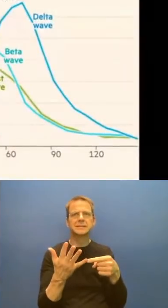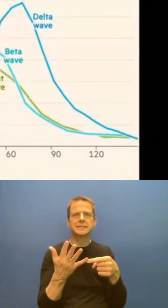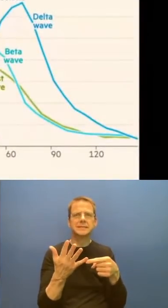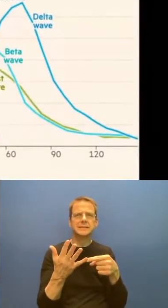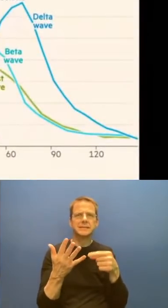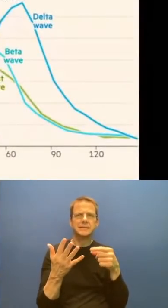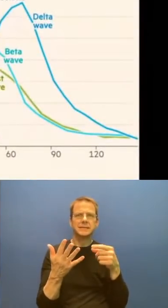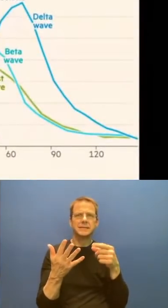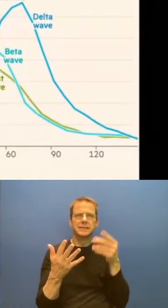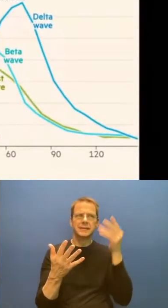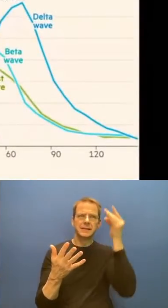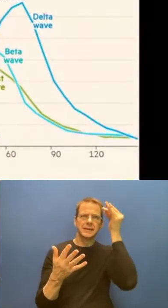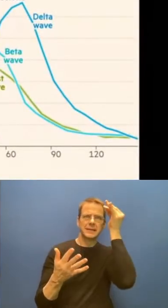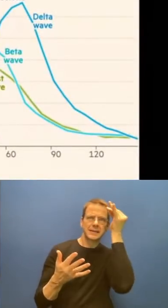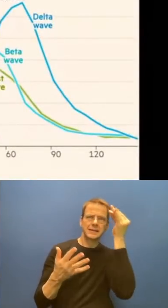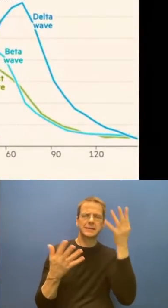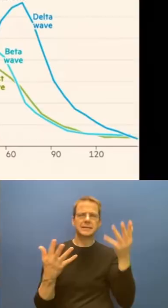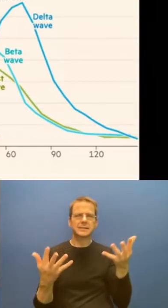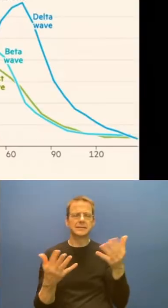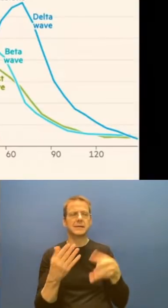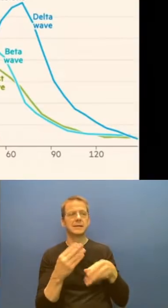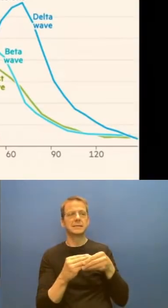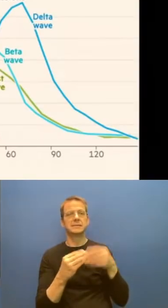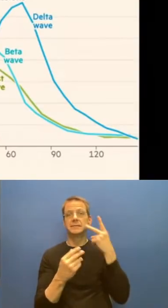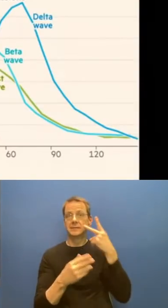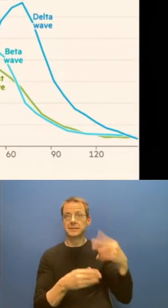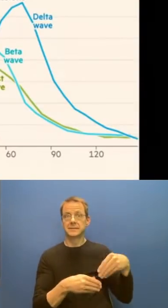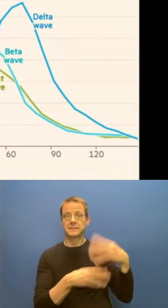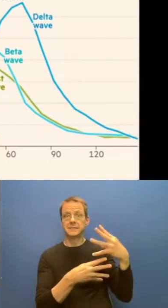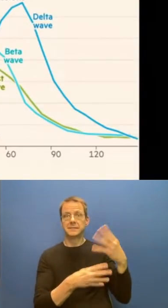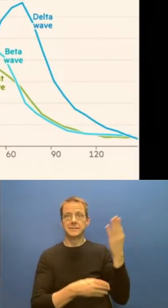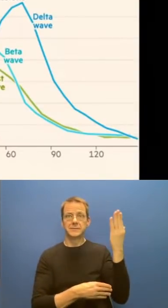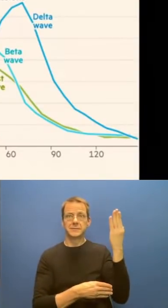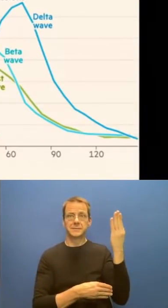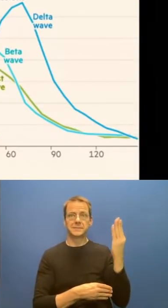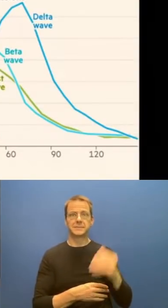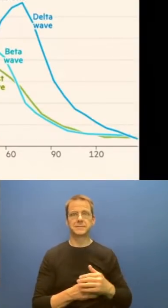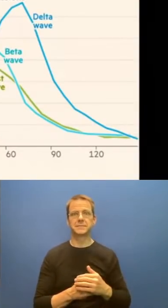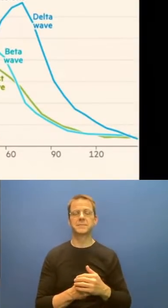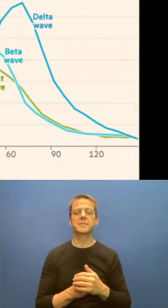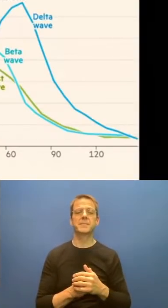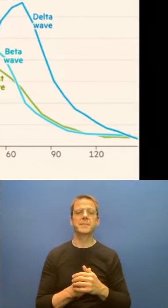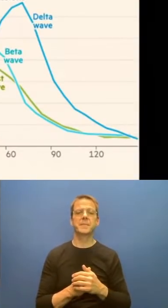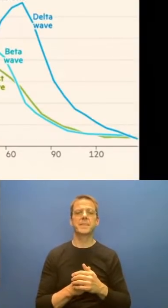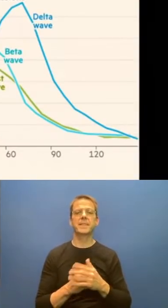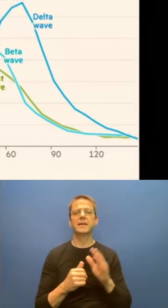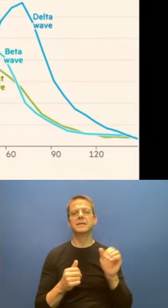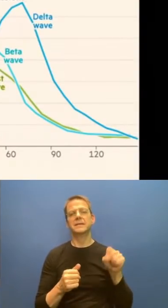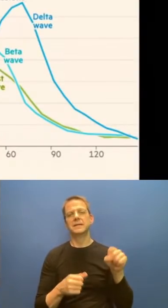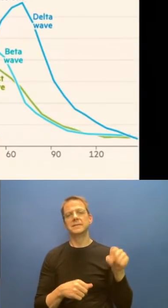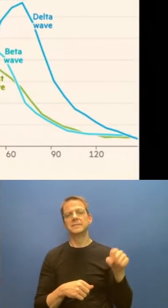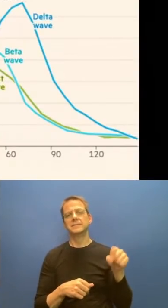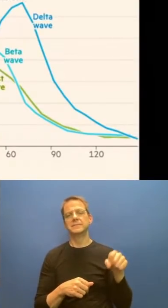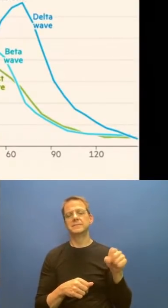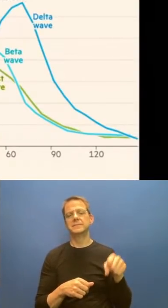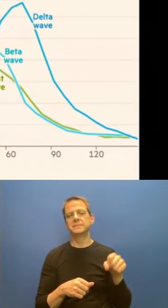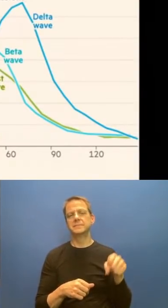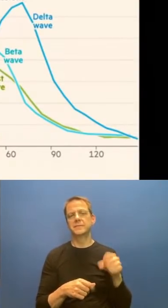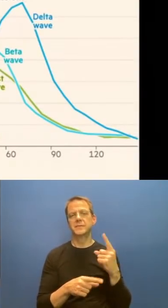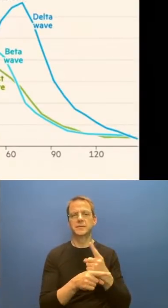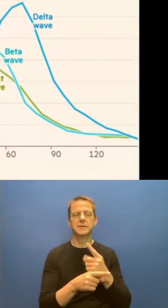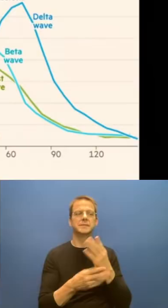So yeah, let's bring that up. So this is some of the data that I've been seeing over the last couple of days that's got me